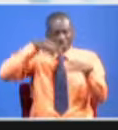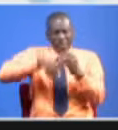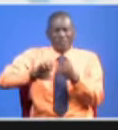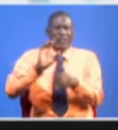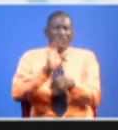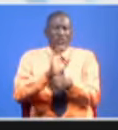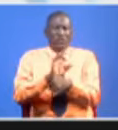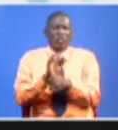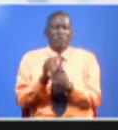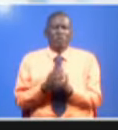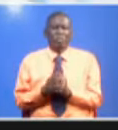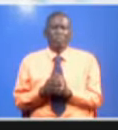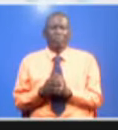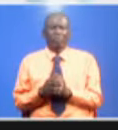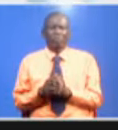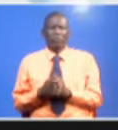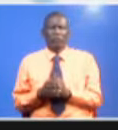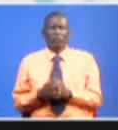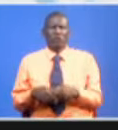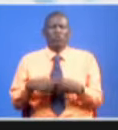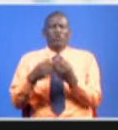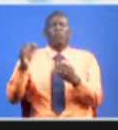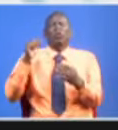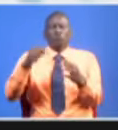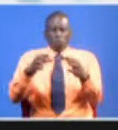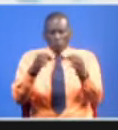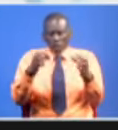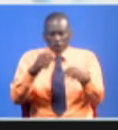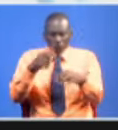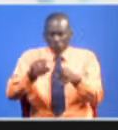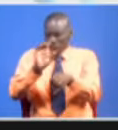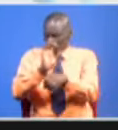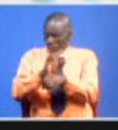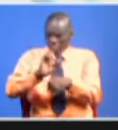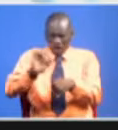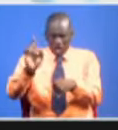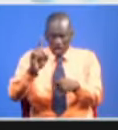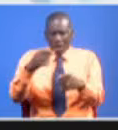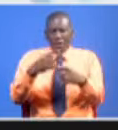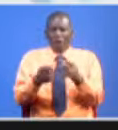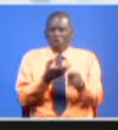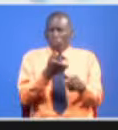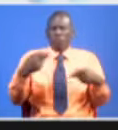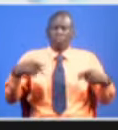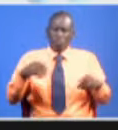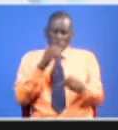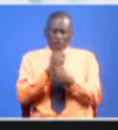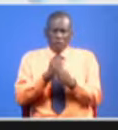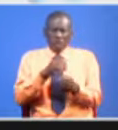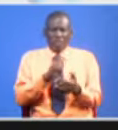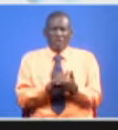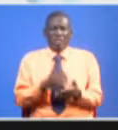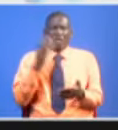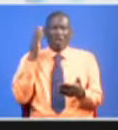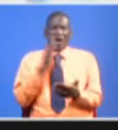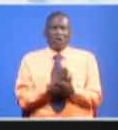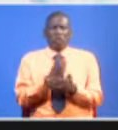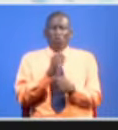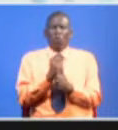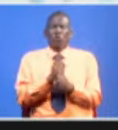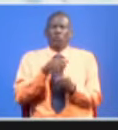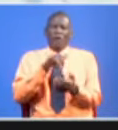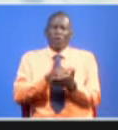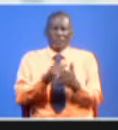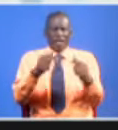accepted to make those political pronouncements from the pulpit. And those that have done that have actually been doing that against